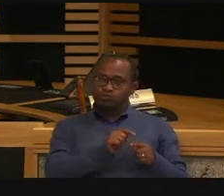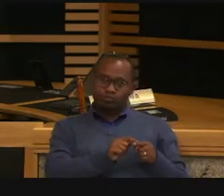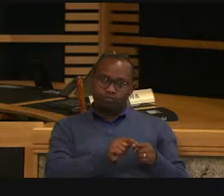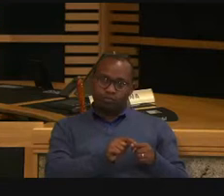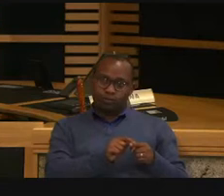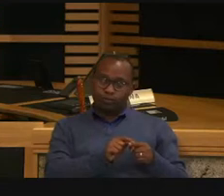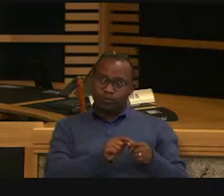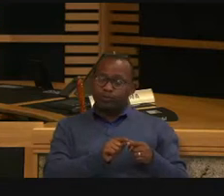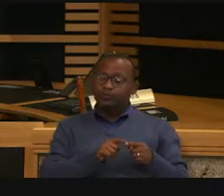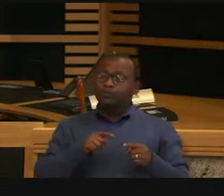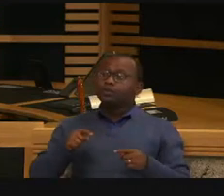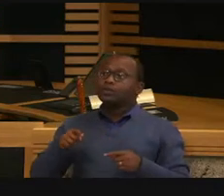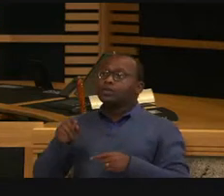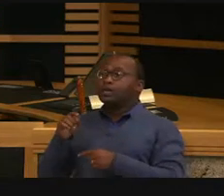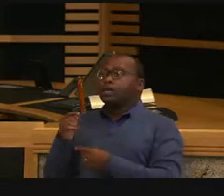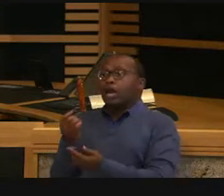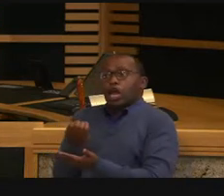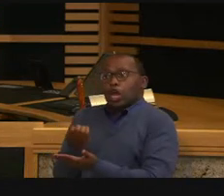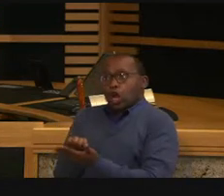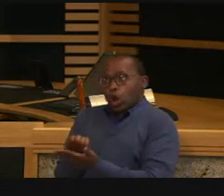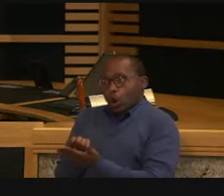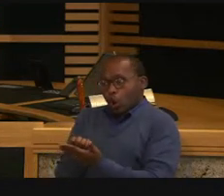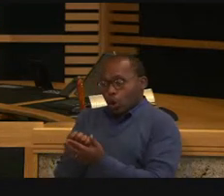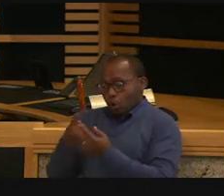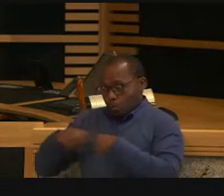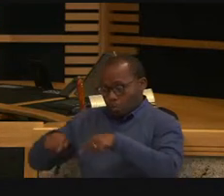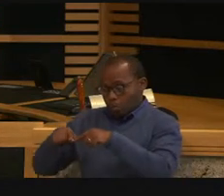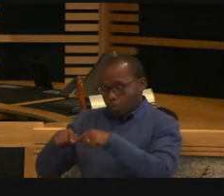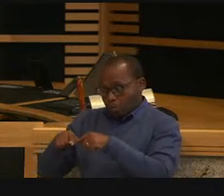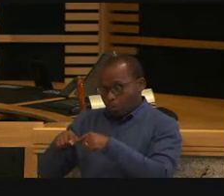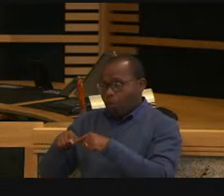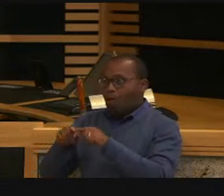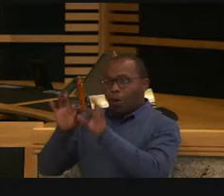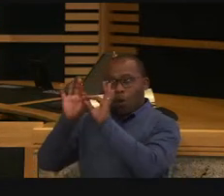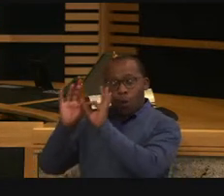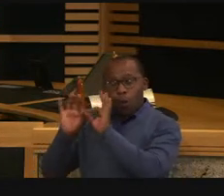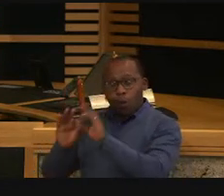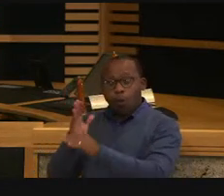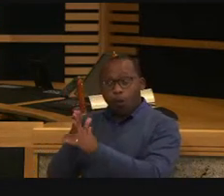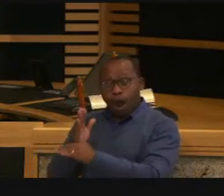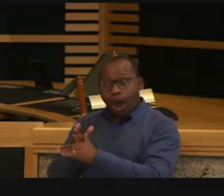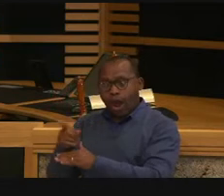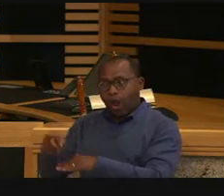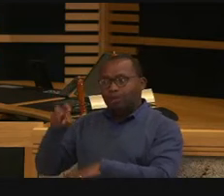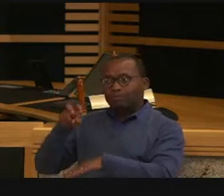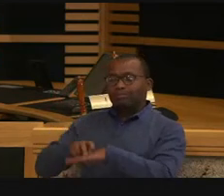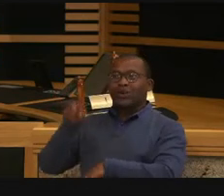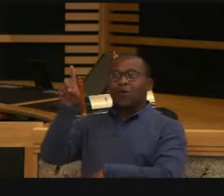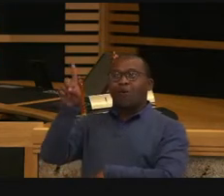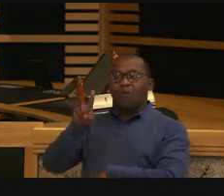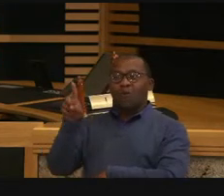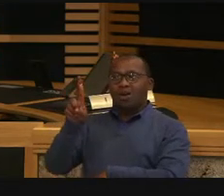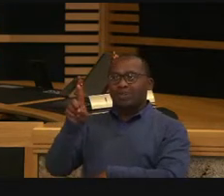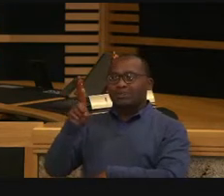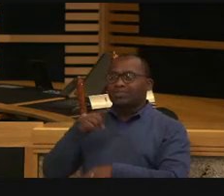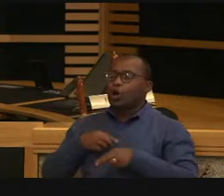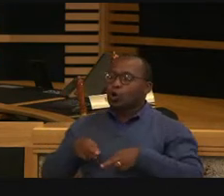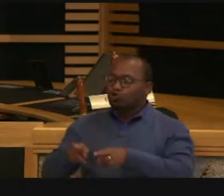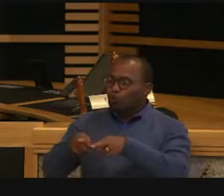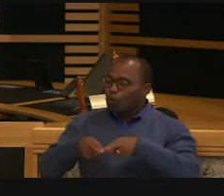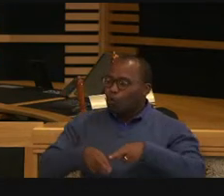flowing, we require law-abiding road and mobility users. In this regard, and very interestingly, the World